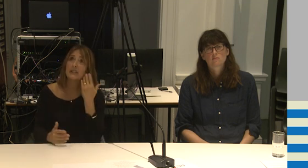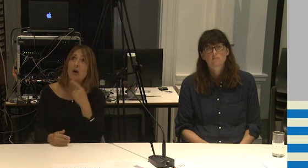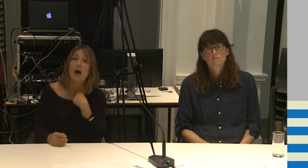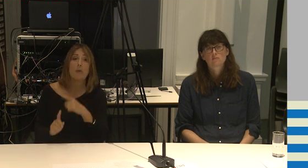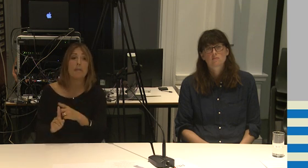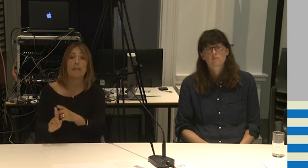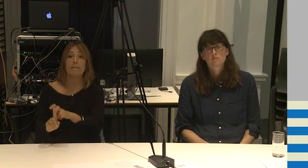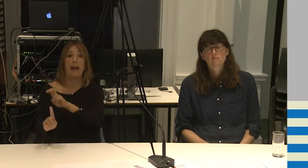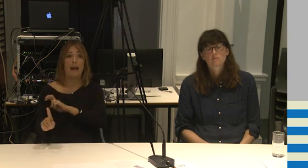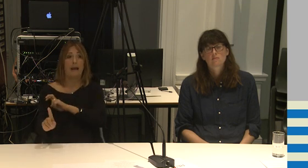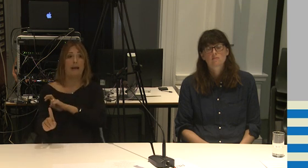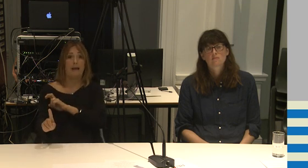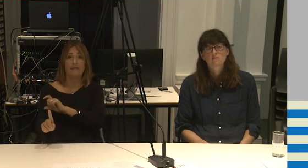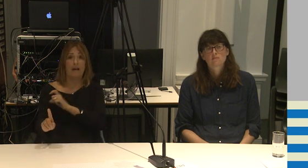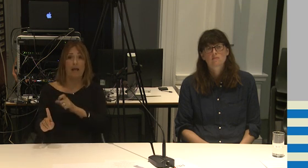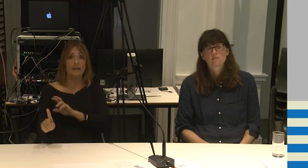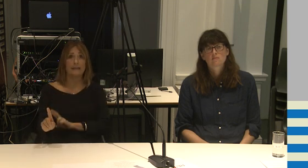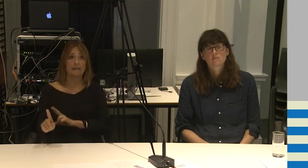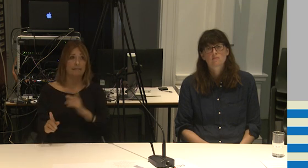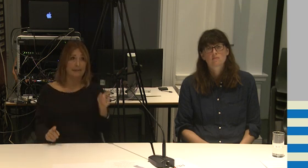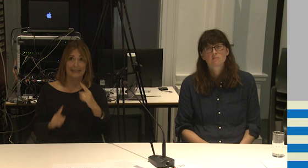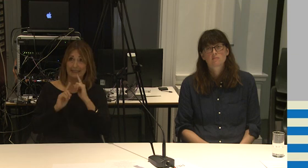the back of the class. And